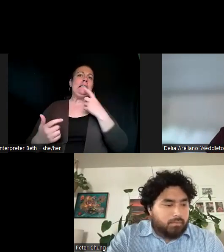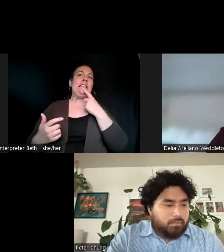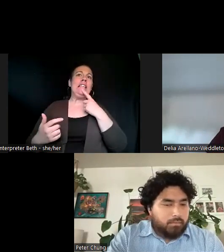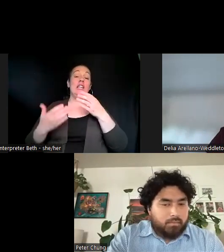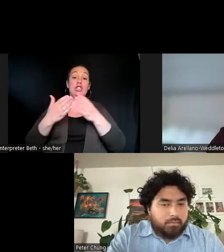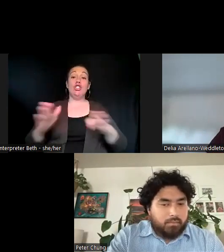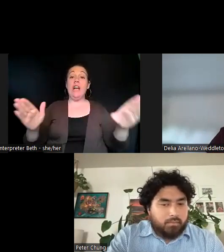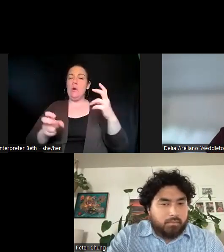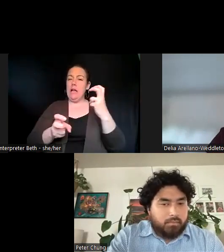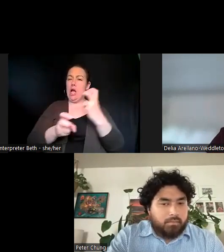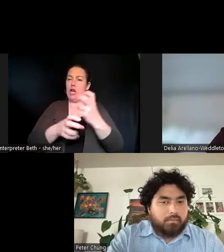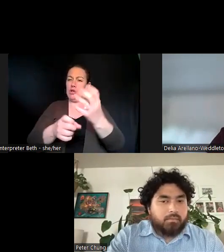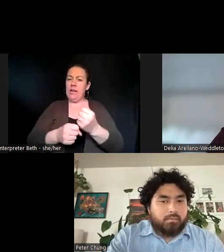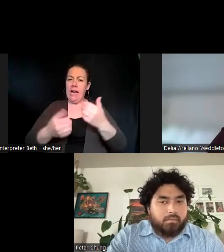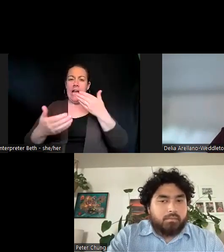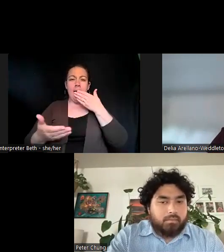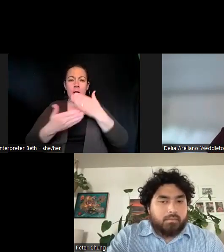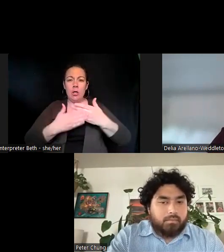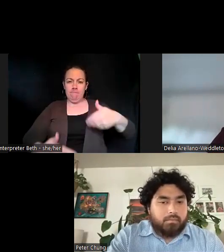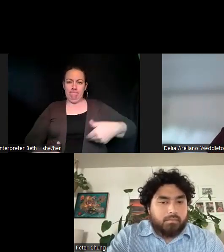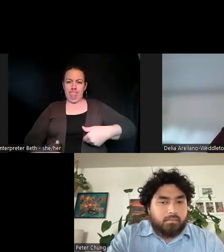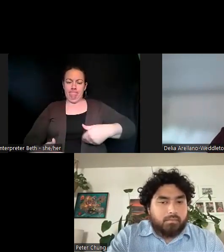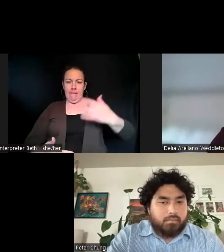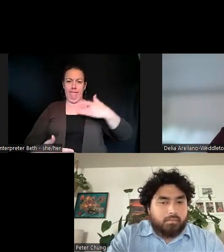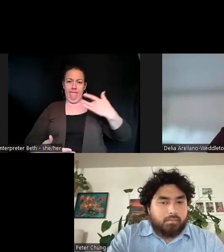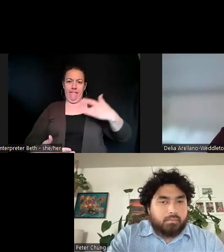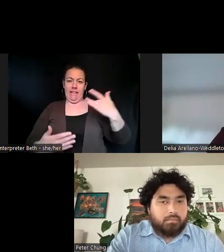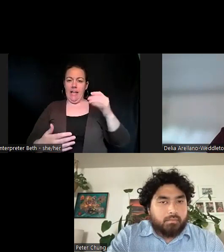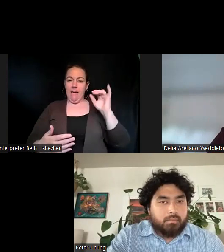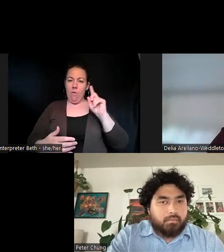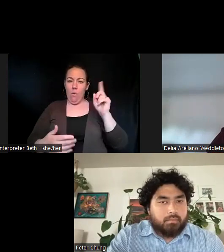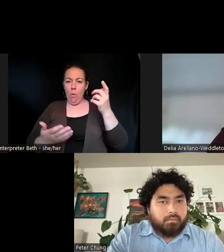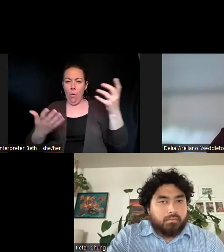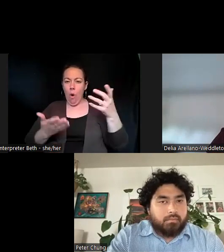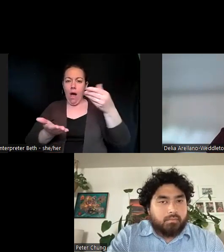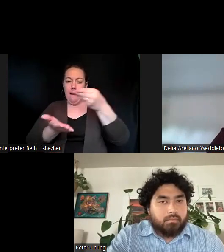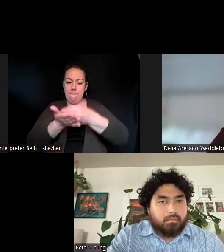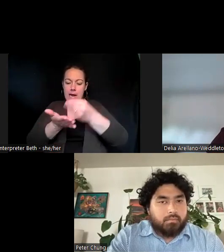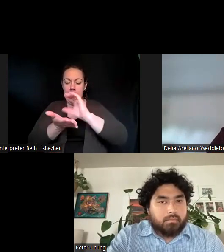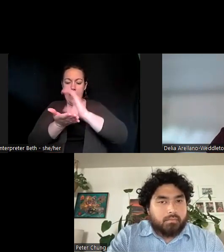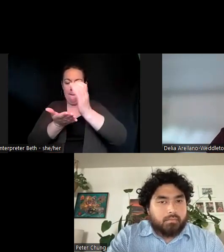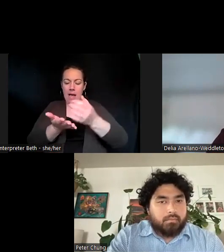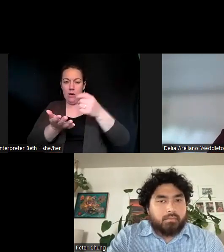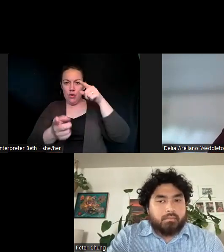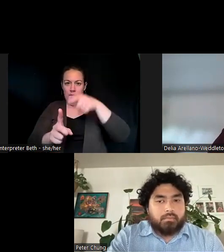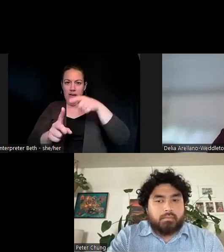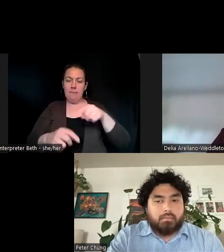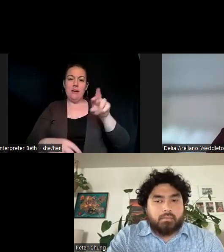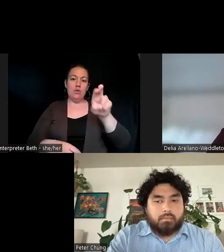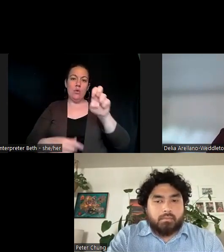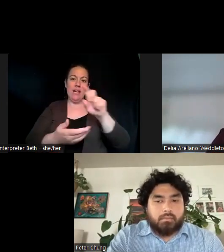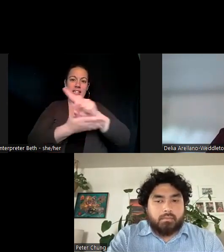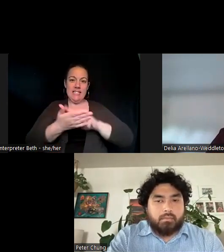to sort of get a good sense of how much money is going to that specific area, only because I feel like redesigning instructional models can sort of